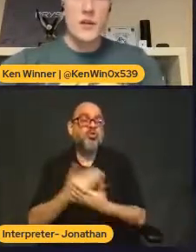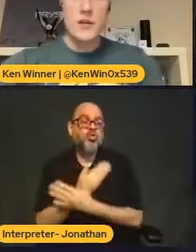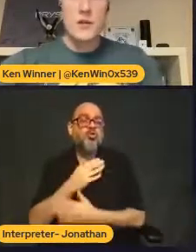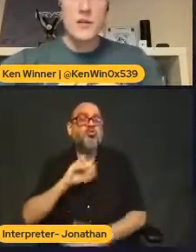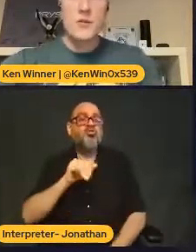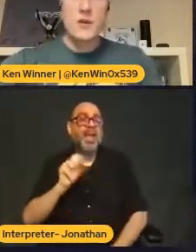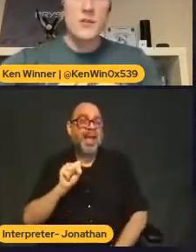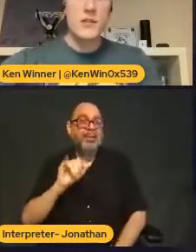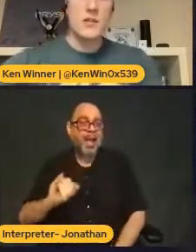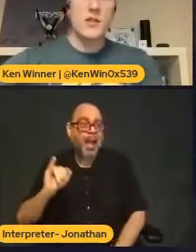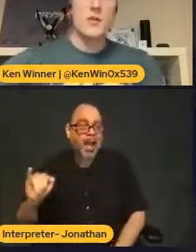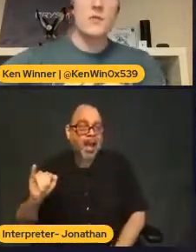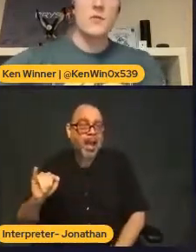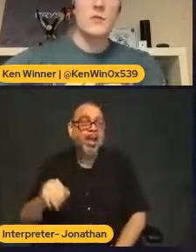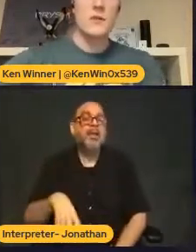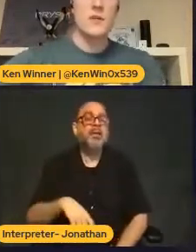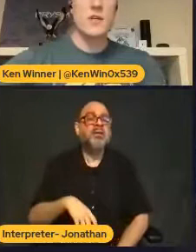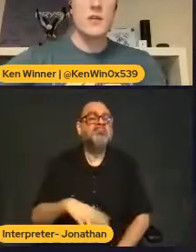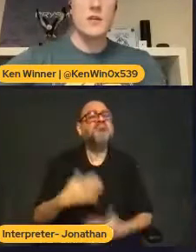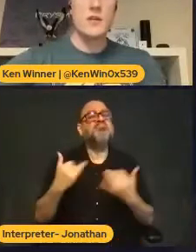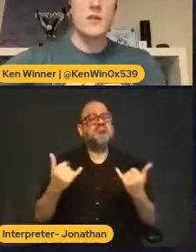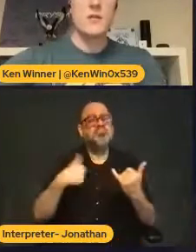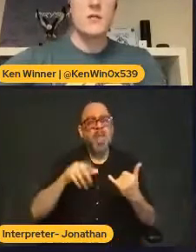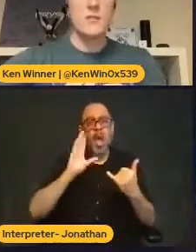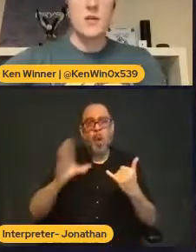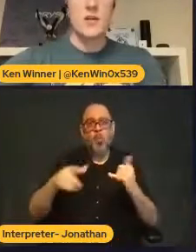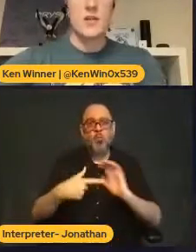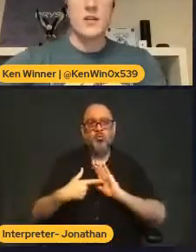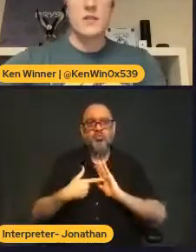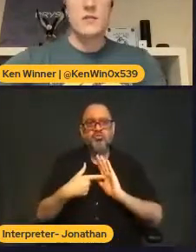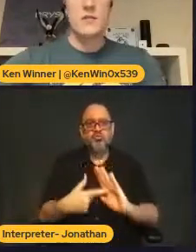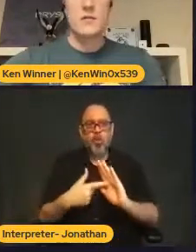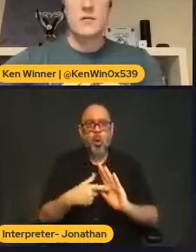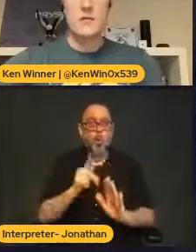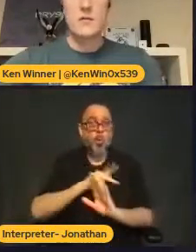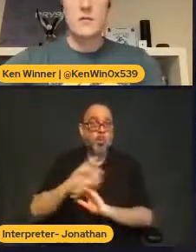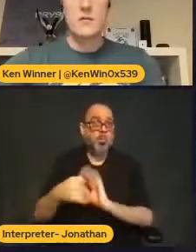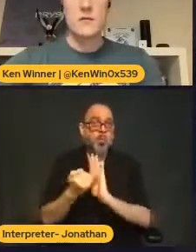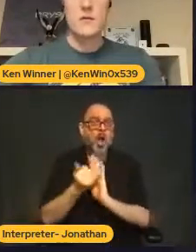just go ahead and quickly show the project.